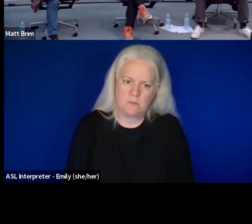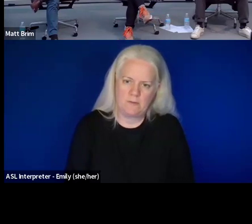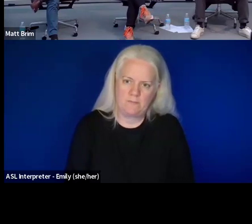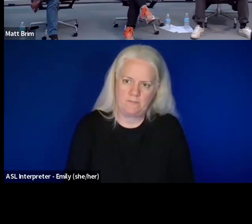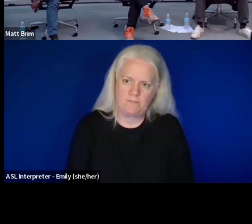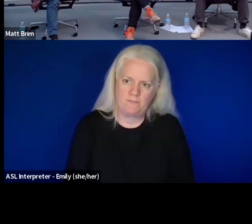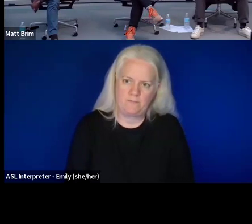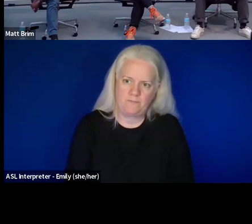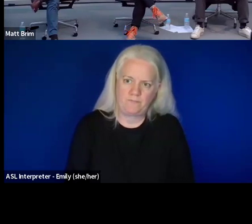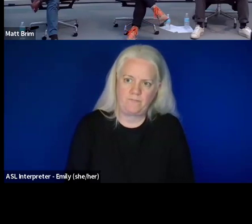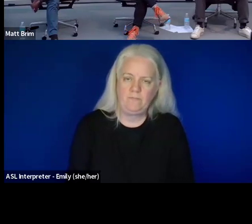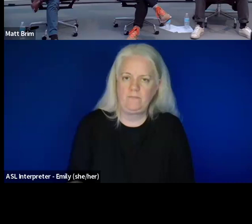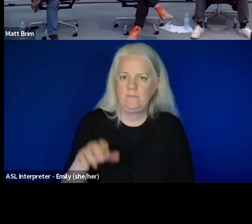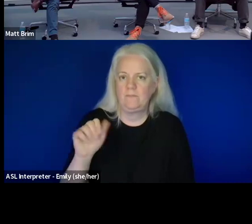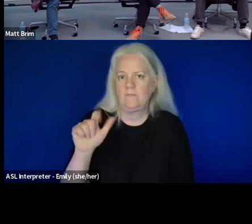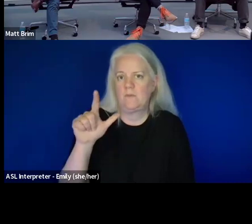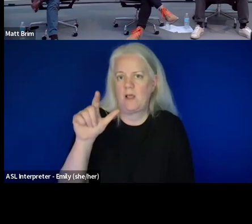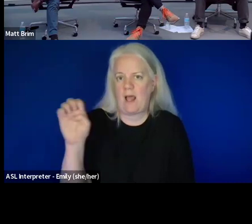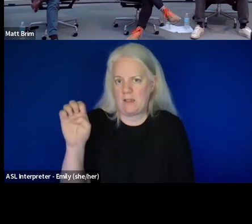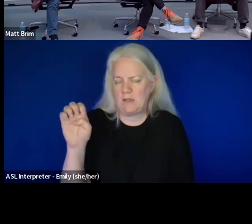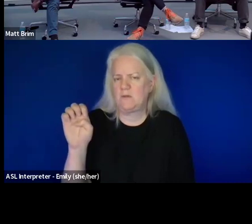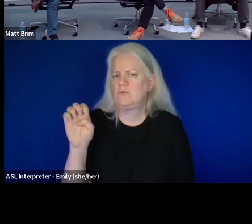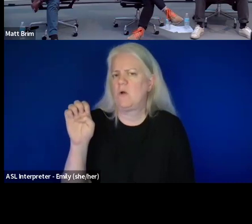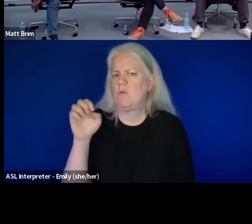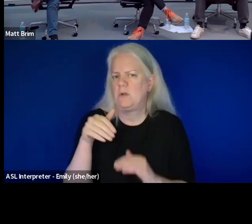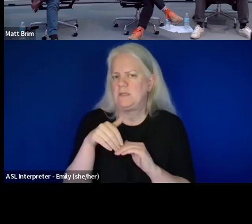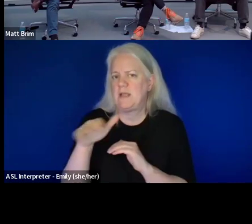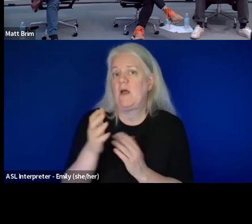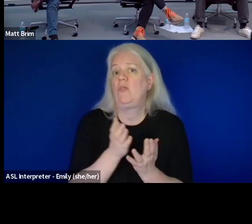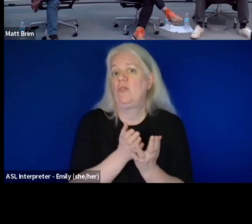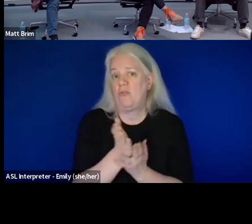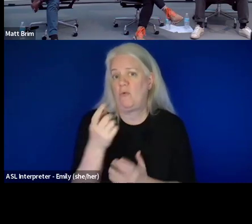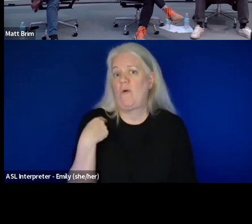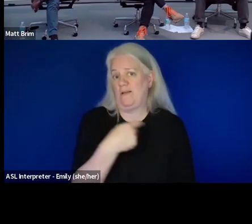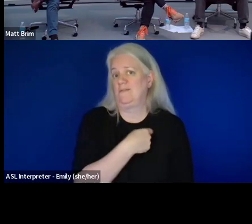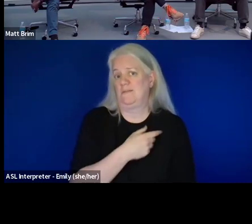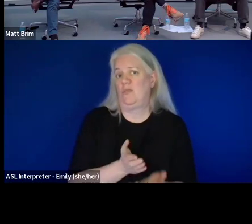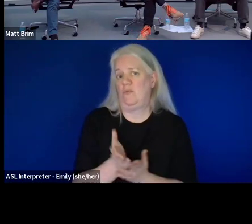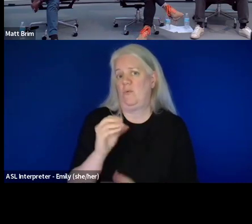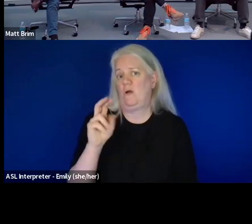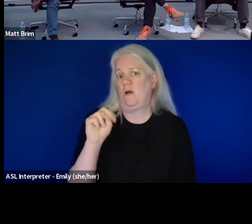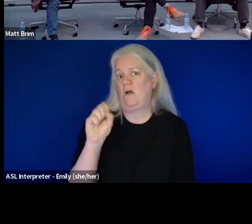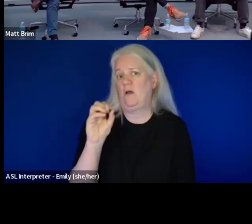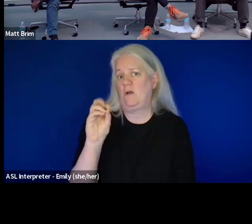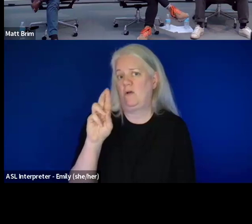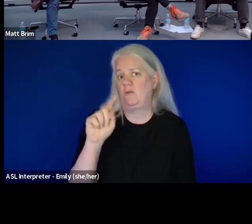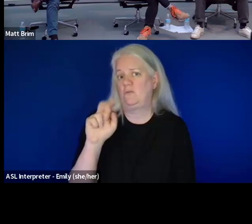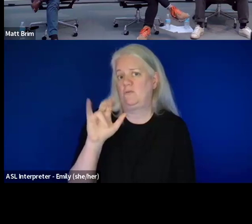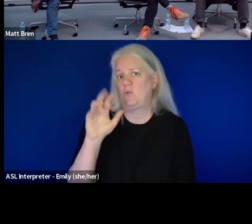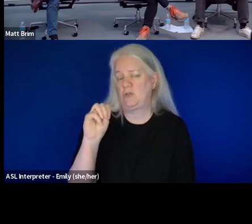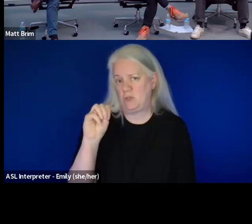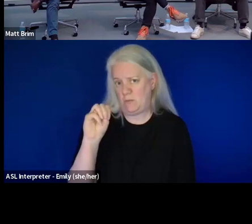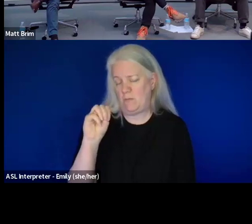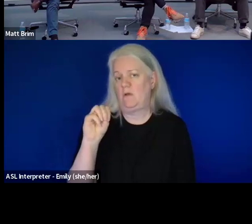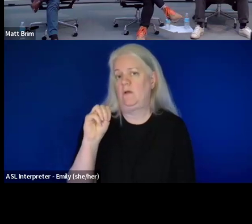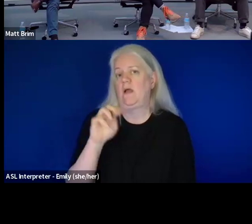So the delivery method was through the consortium out to the LGBTQIA plus representatives at each